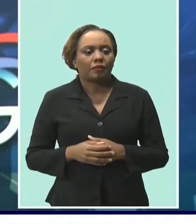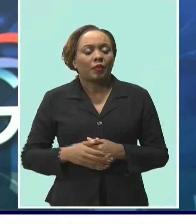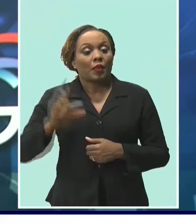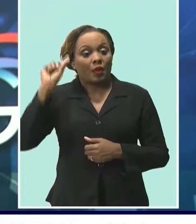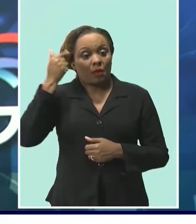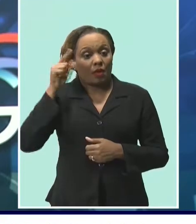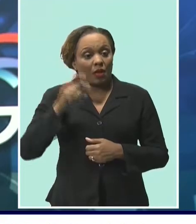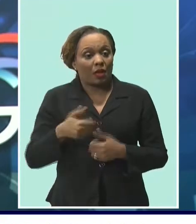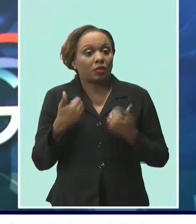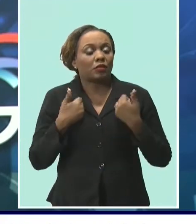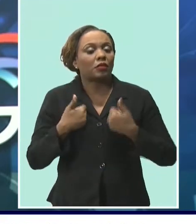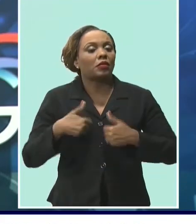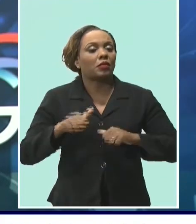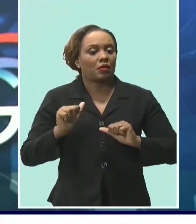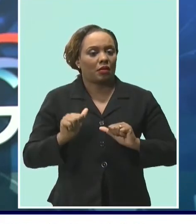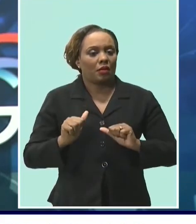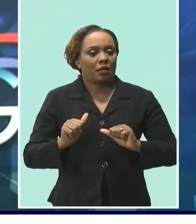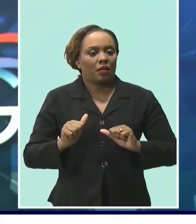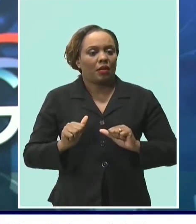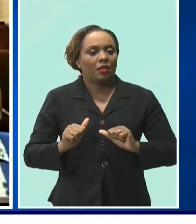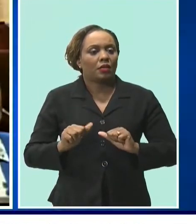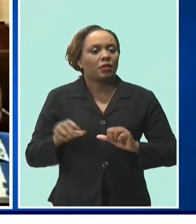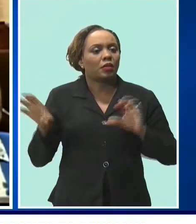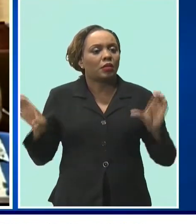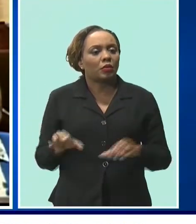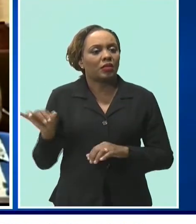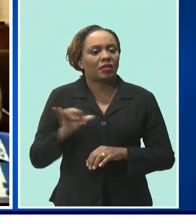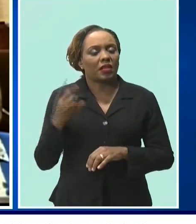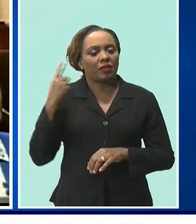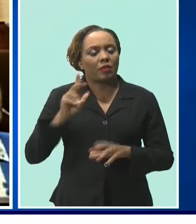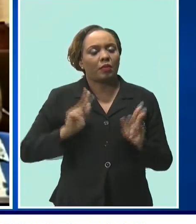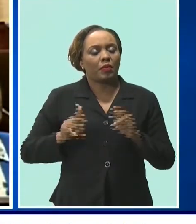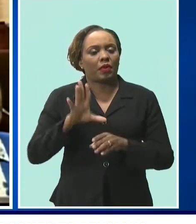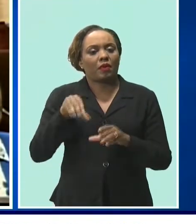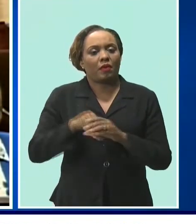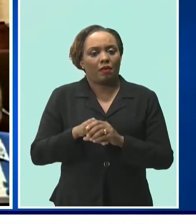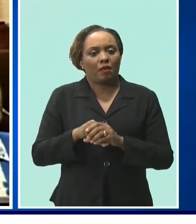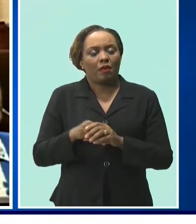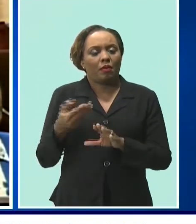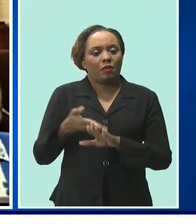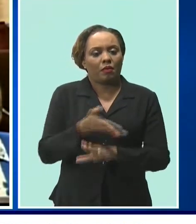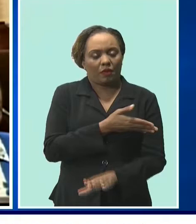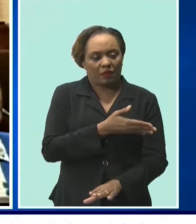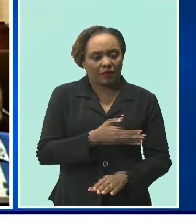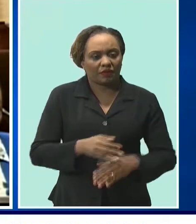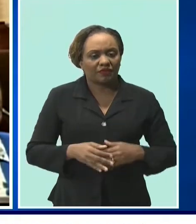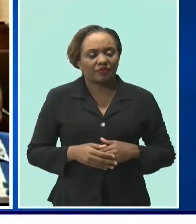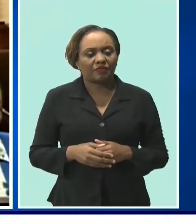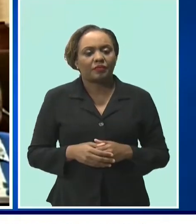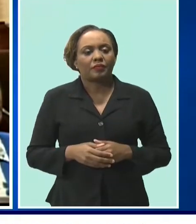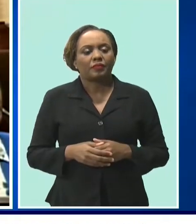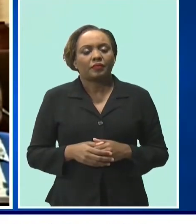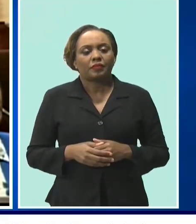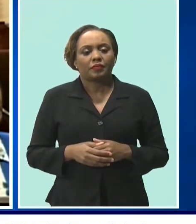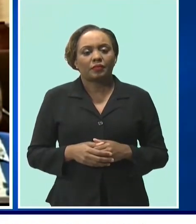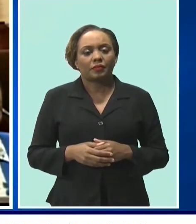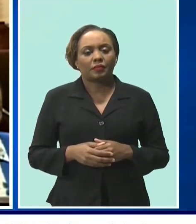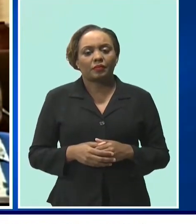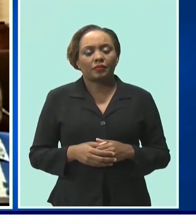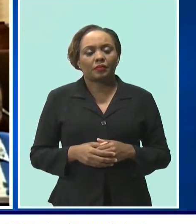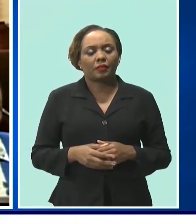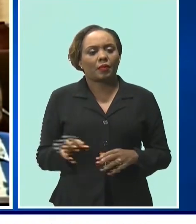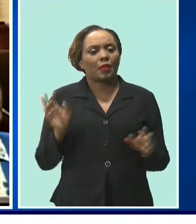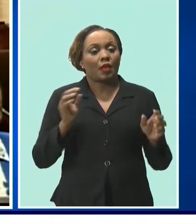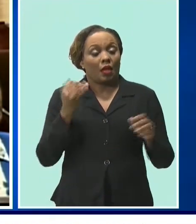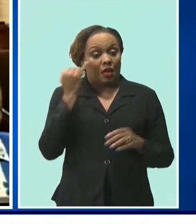effort for former public servants. If you can see it, it's good for people who were in the private